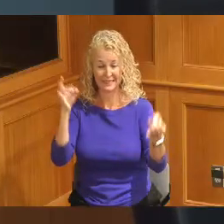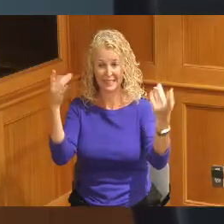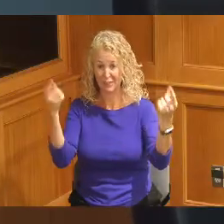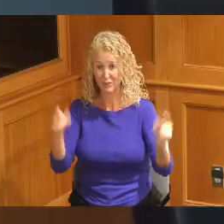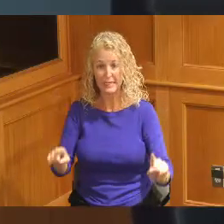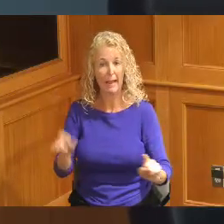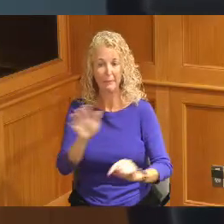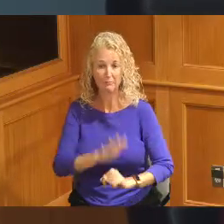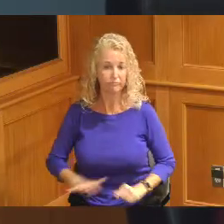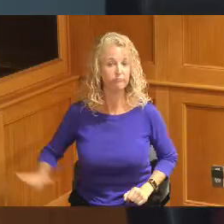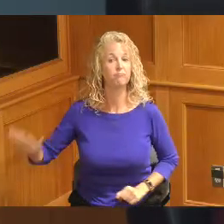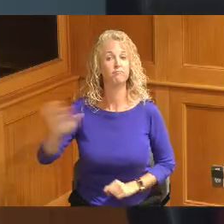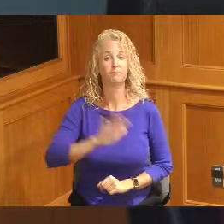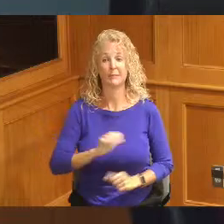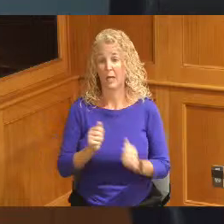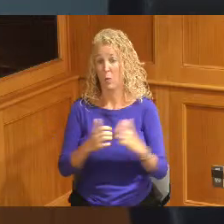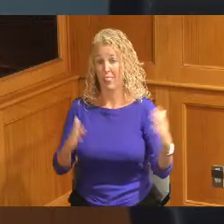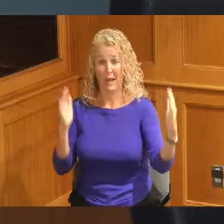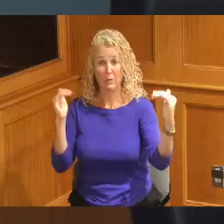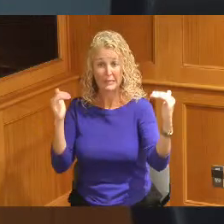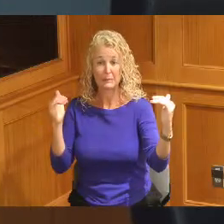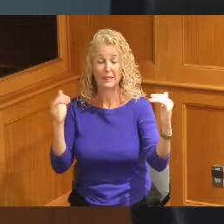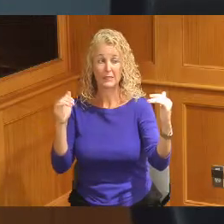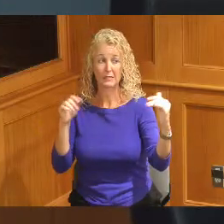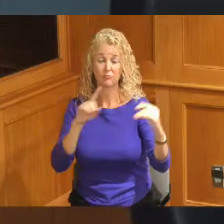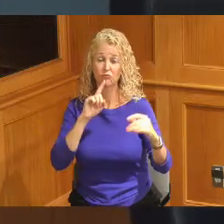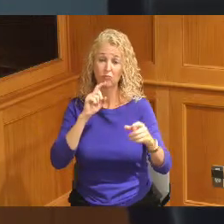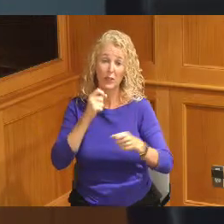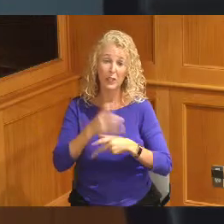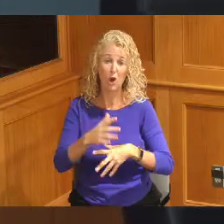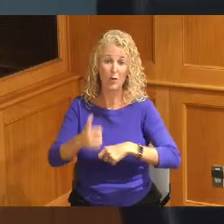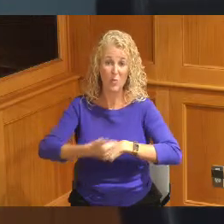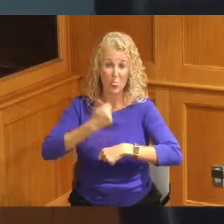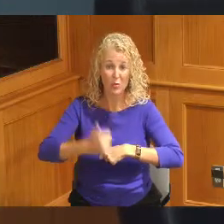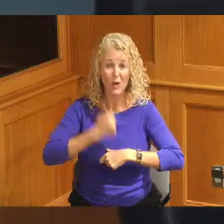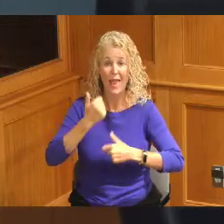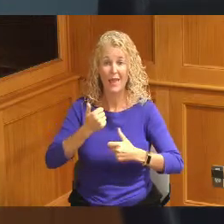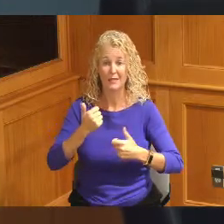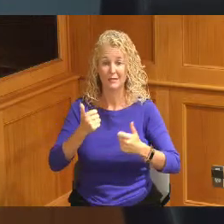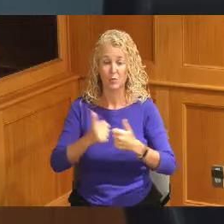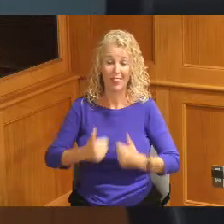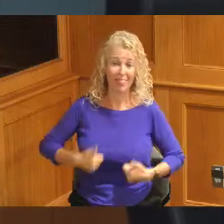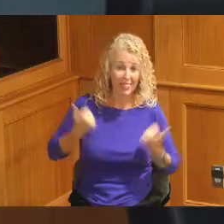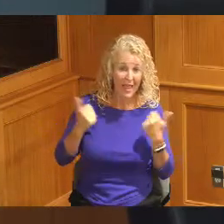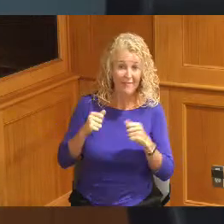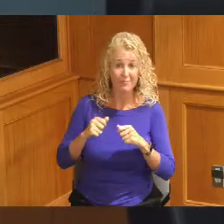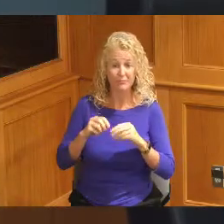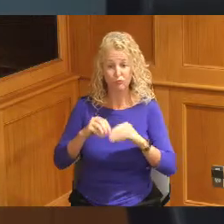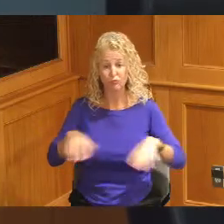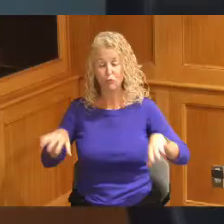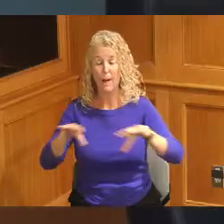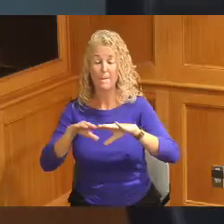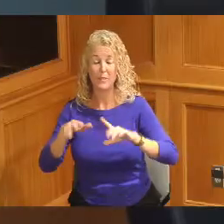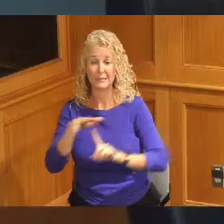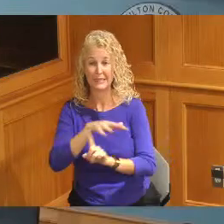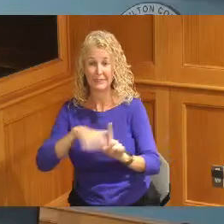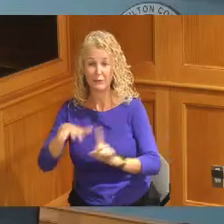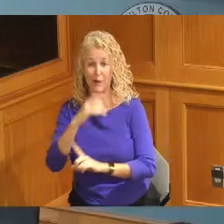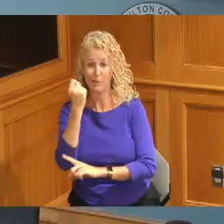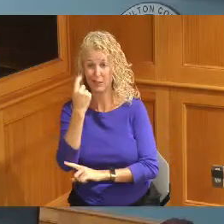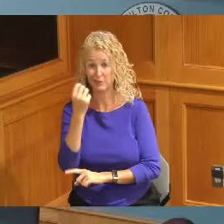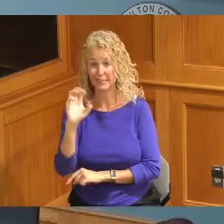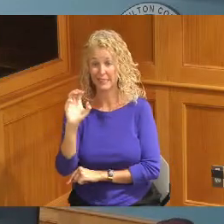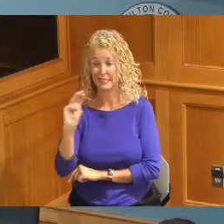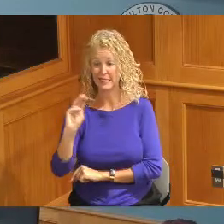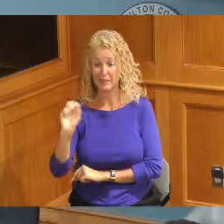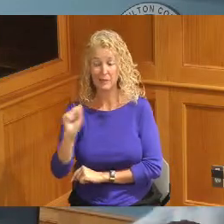and unexpectedly, posing significant threats to life, property, and the environment. And whereas emergency management plays